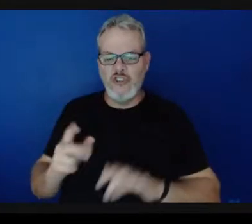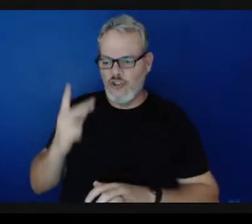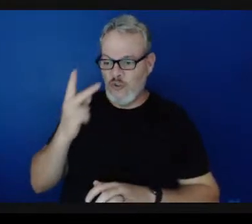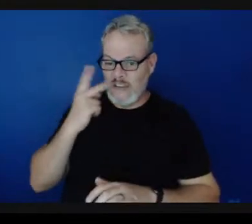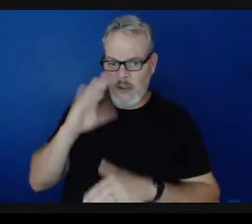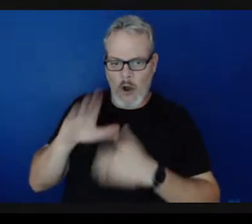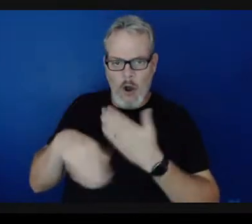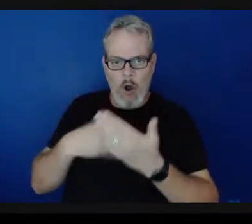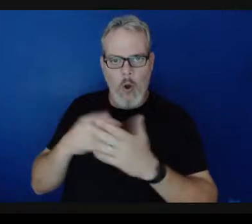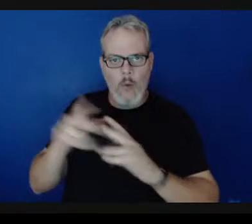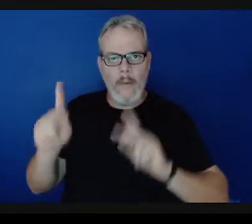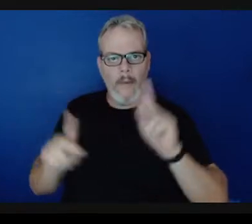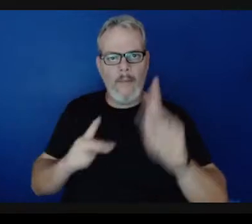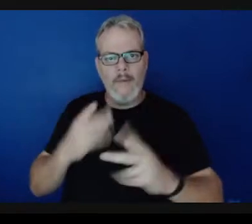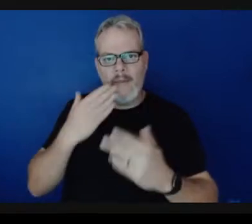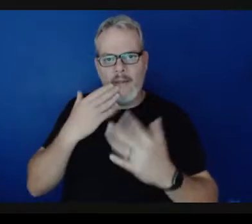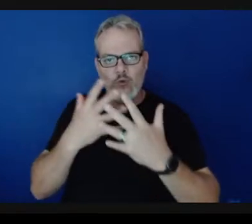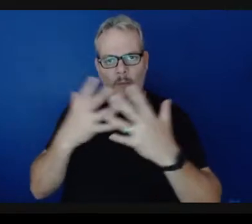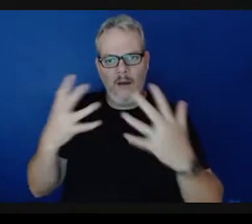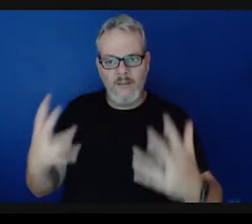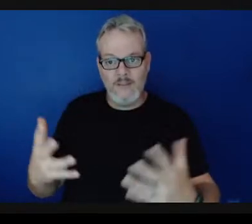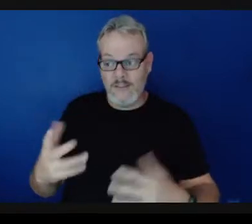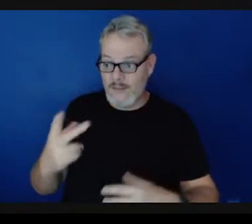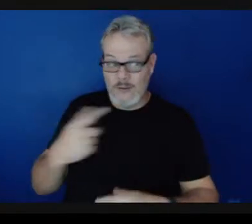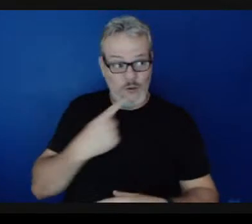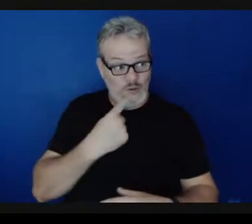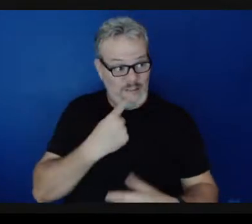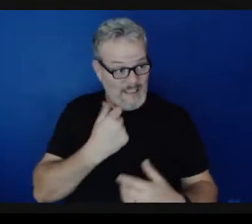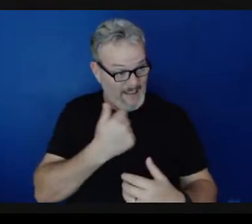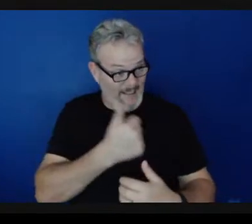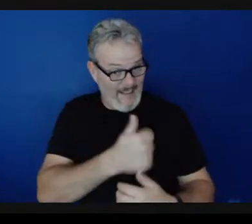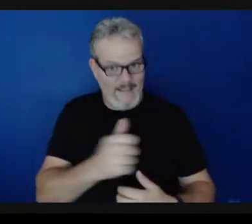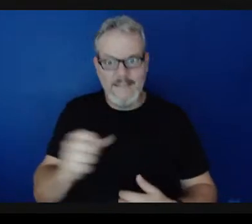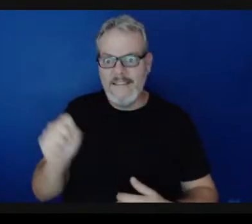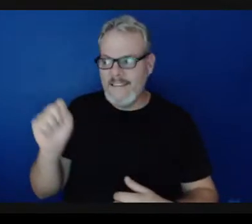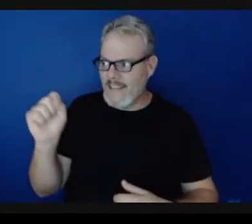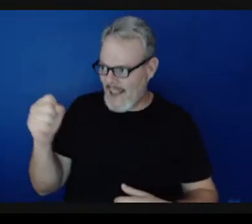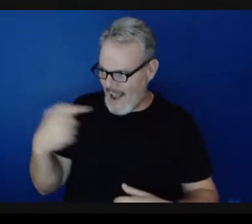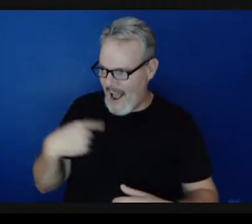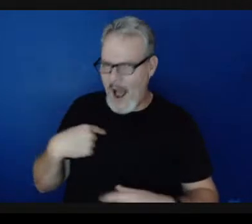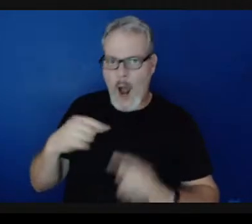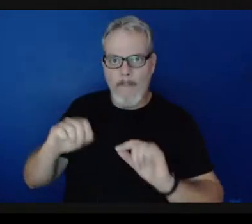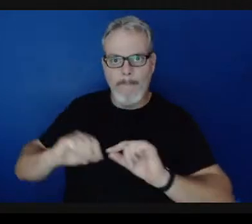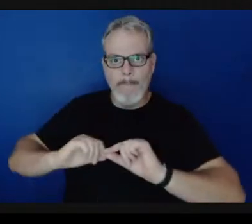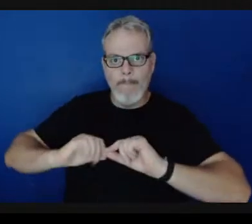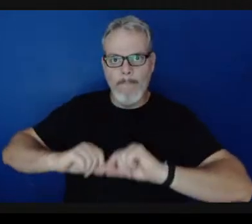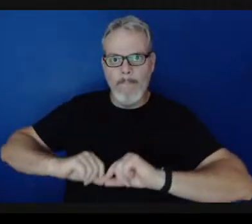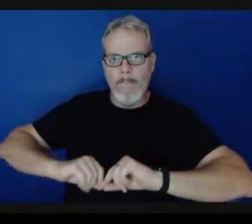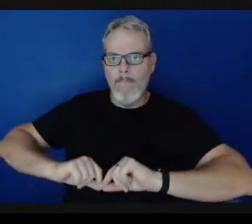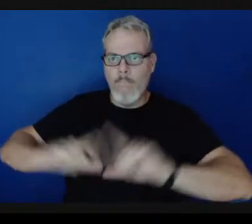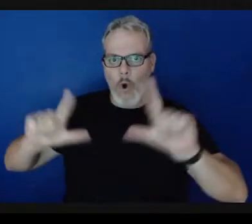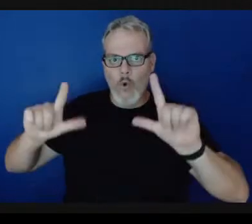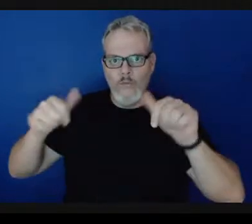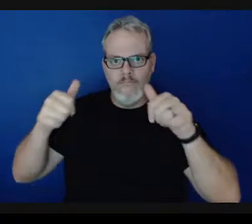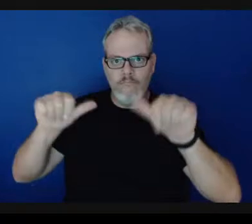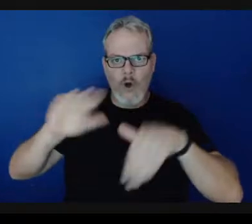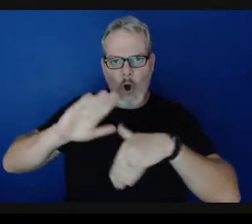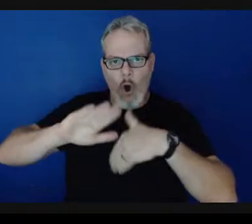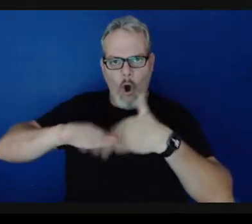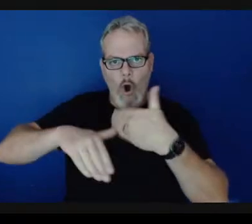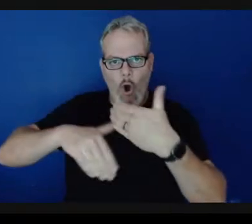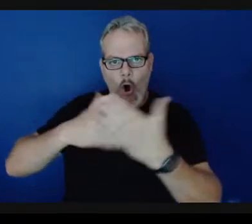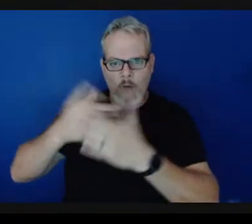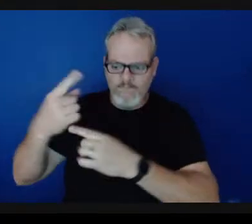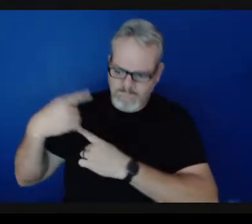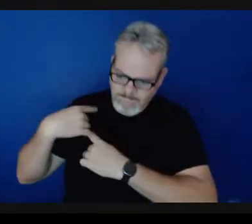Lou? Yeah, if you see, I put up this entire year's worth of everybody, all of you all that have donated to